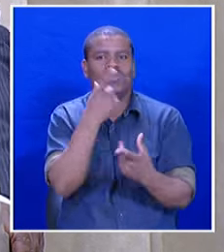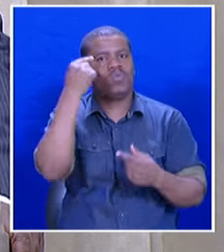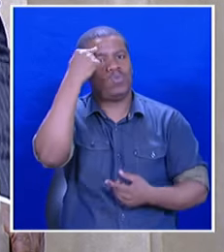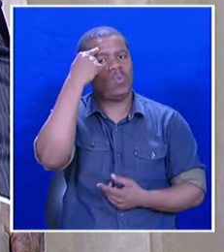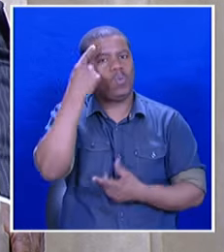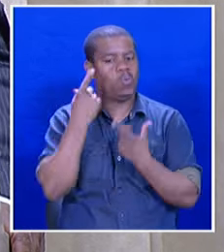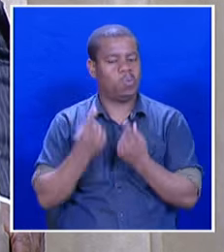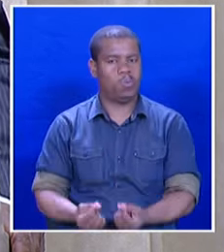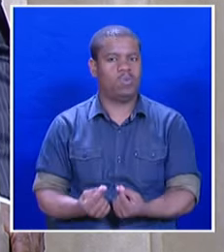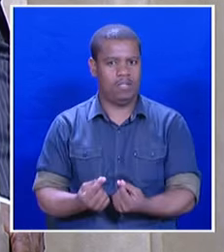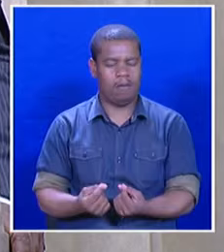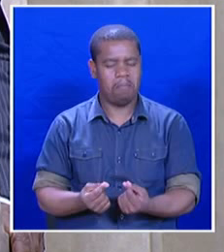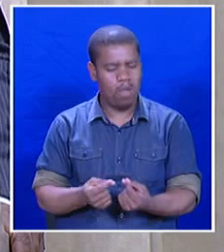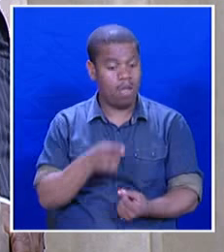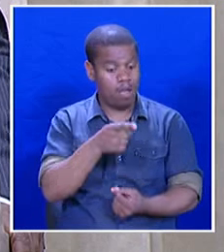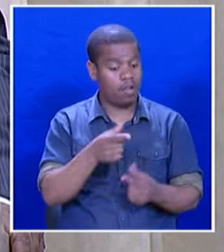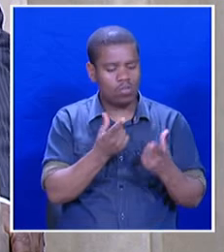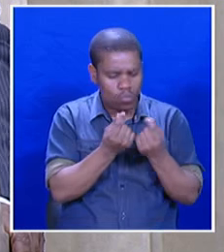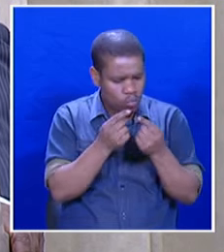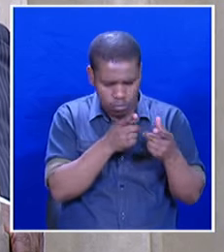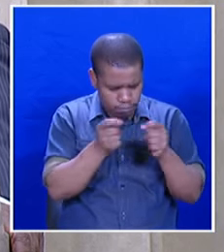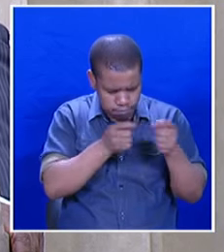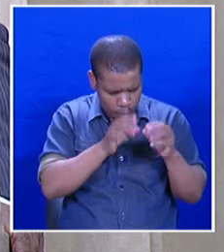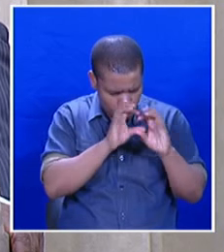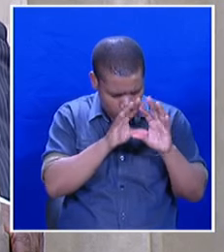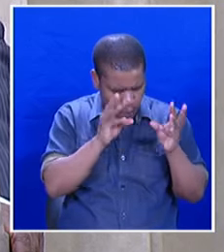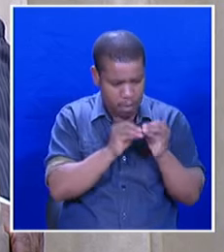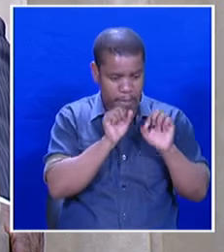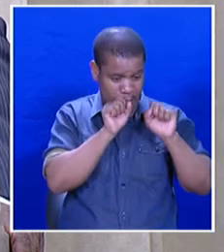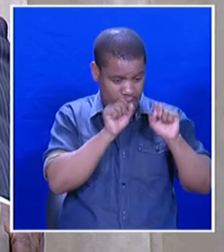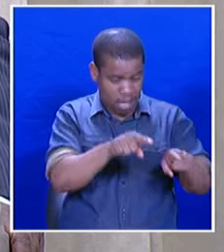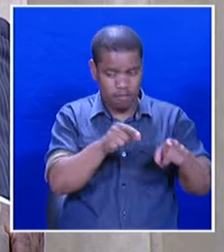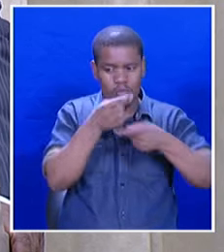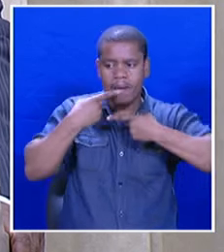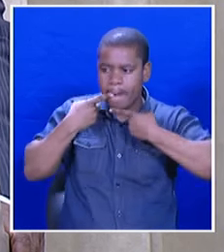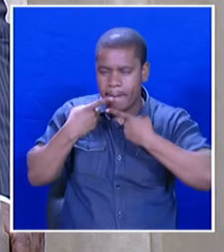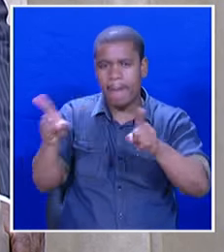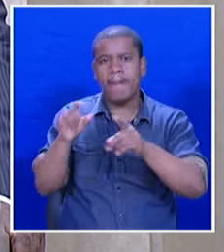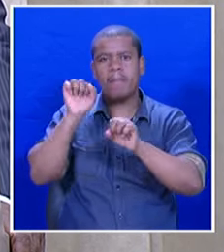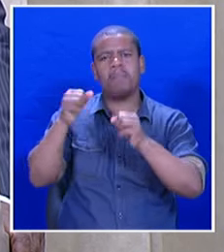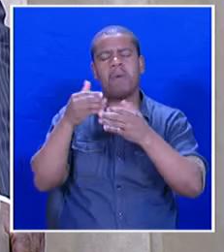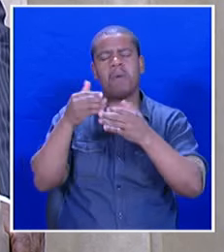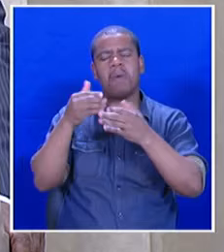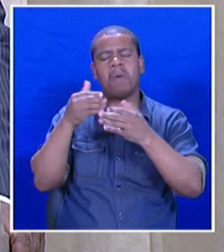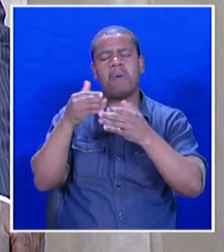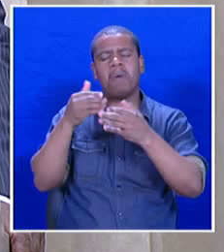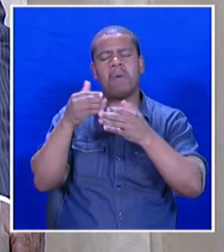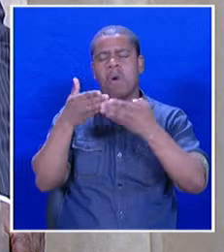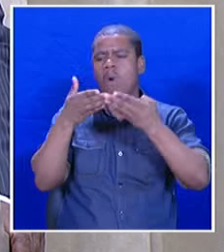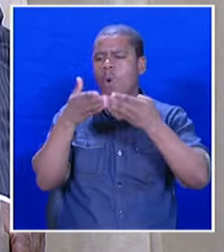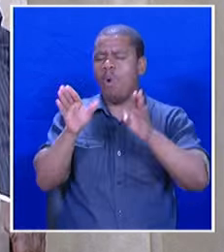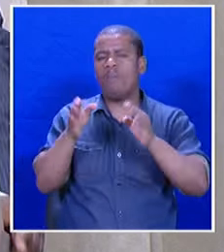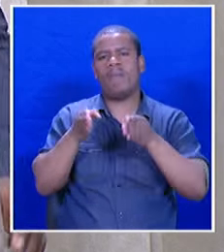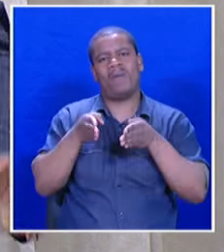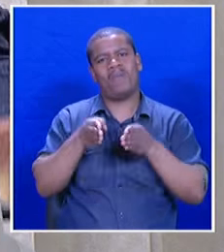that, they will go public and everything will be done as transparently as possible. They are looking at various things,